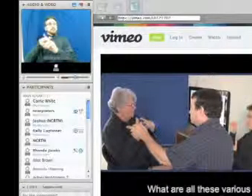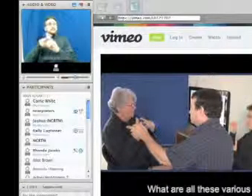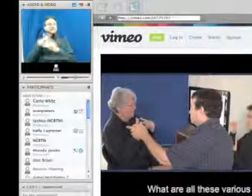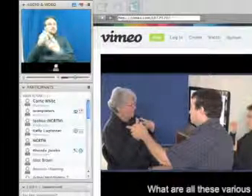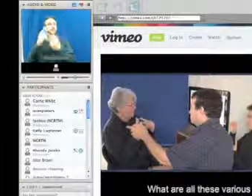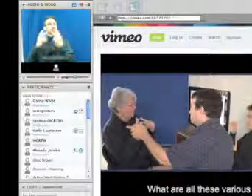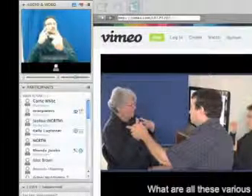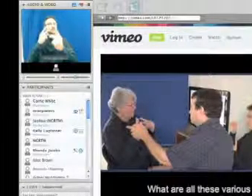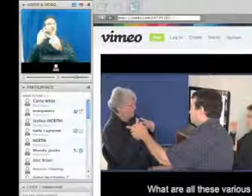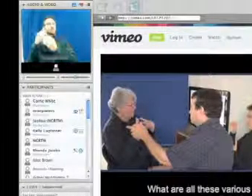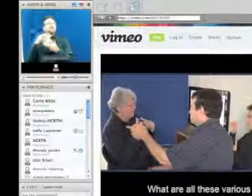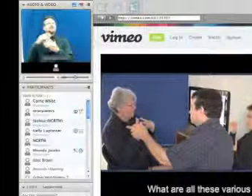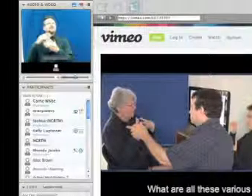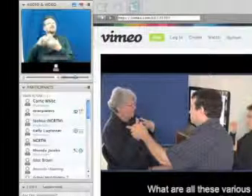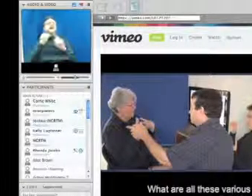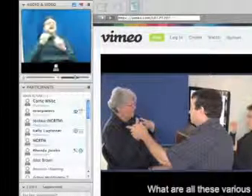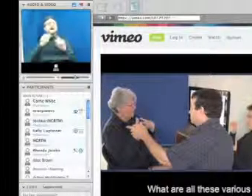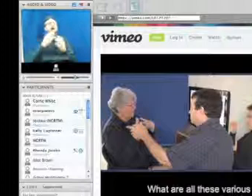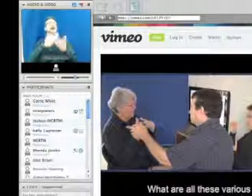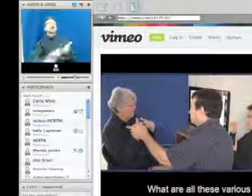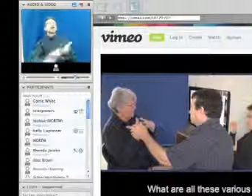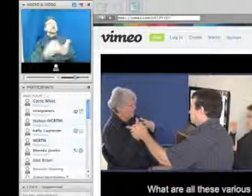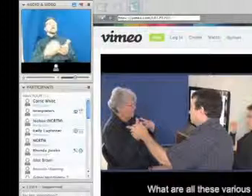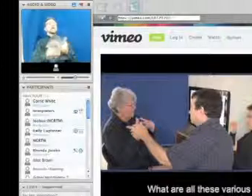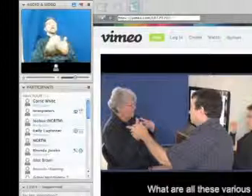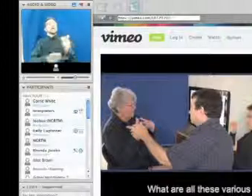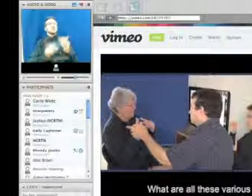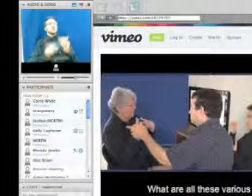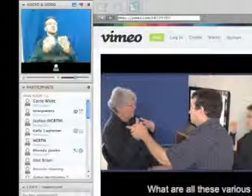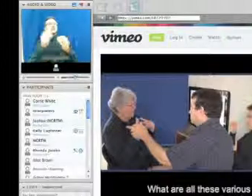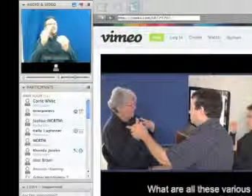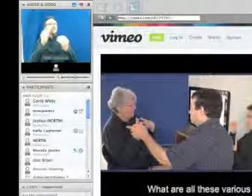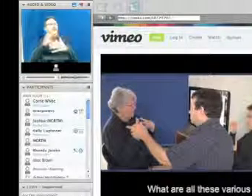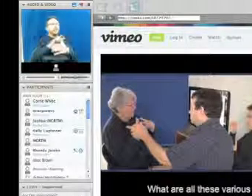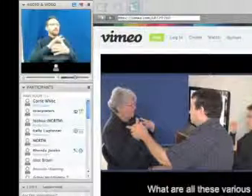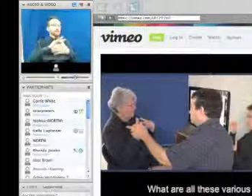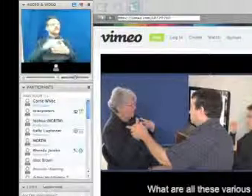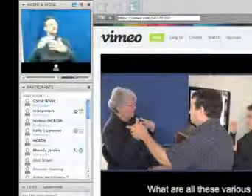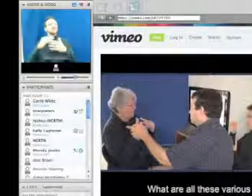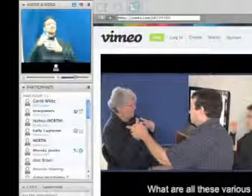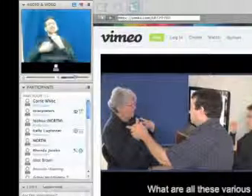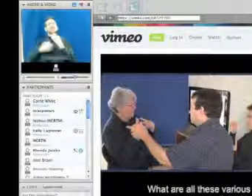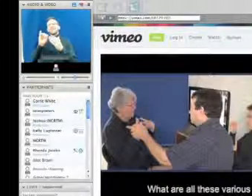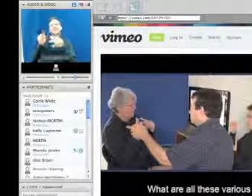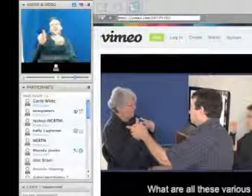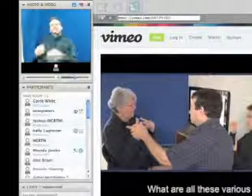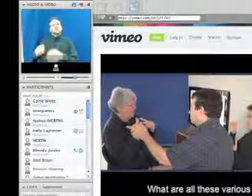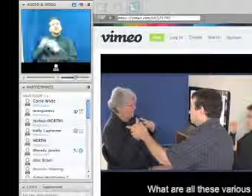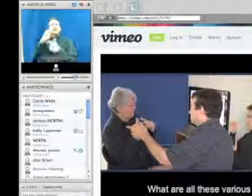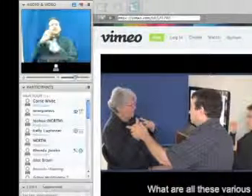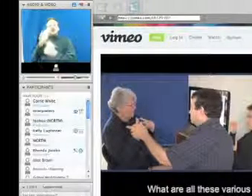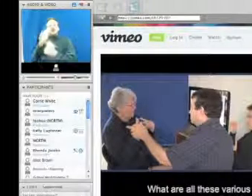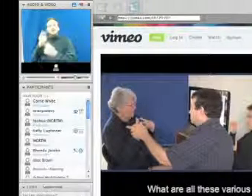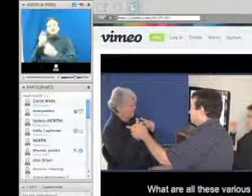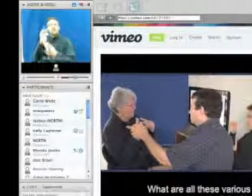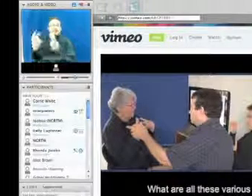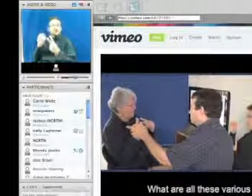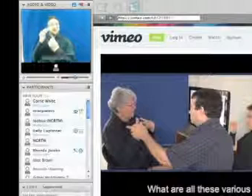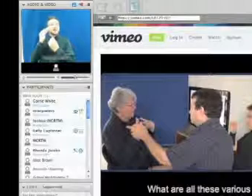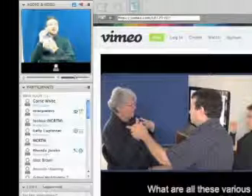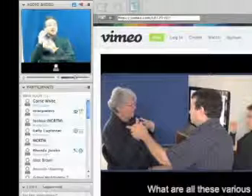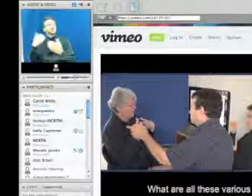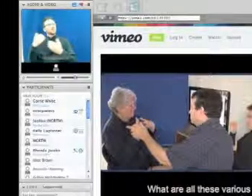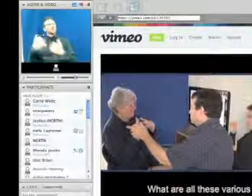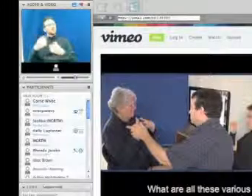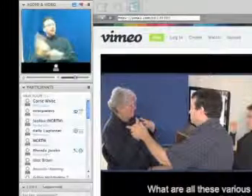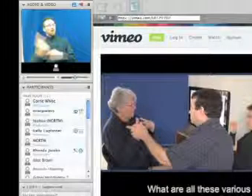be interested in, one more than the other. So lots of different, all these factors in analyzing the